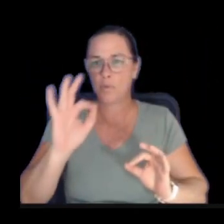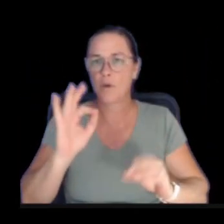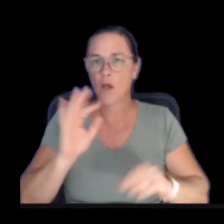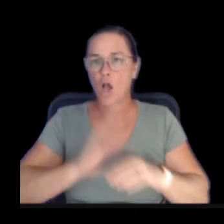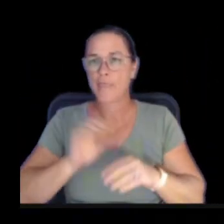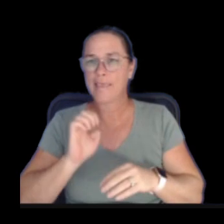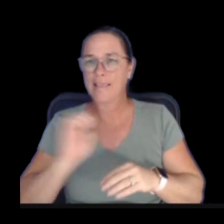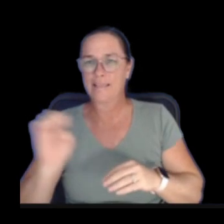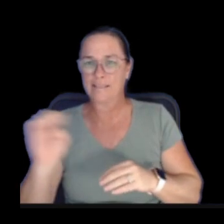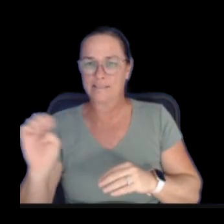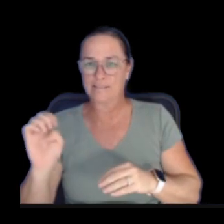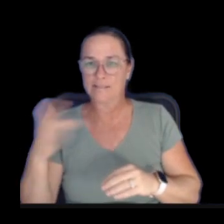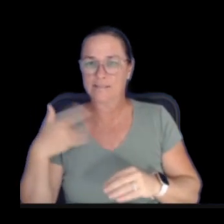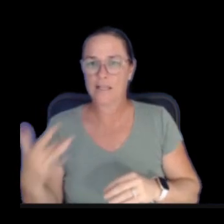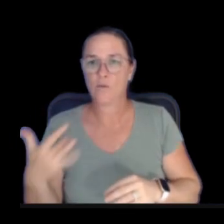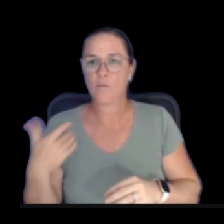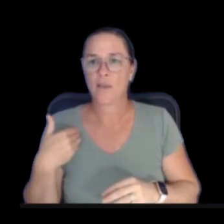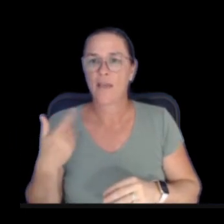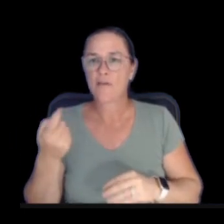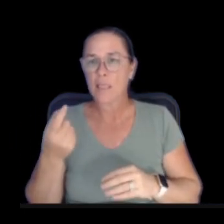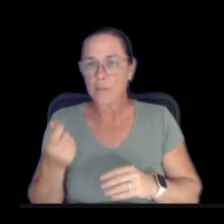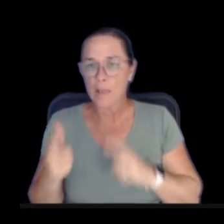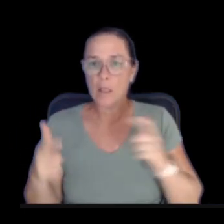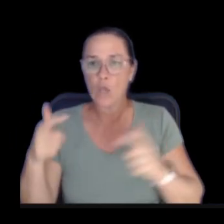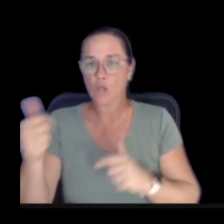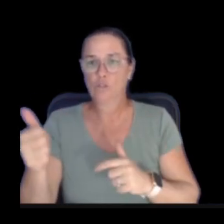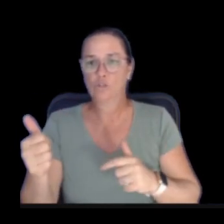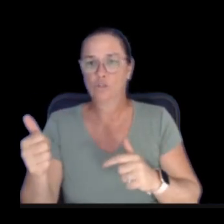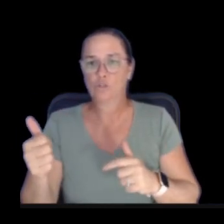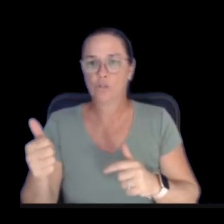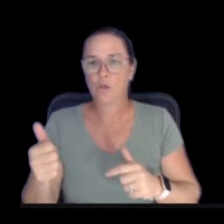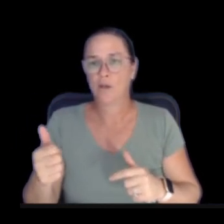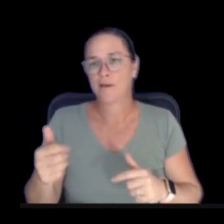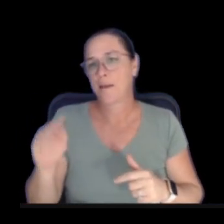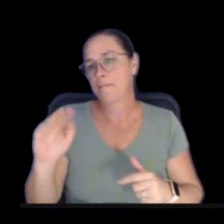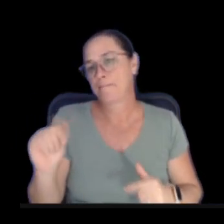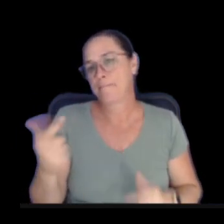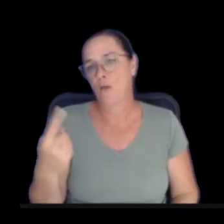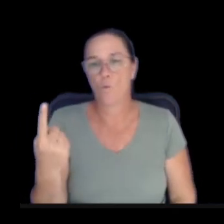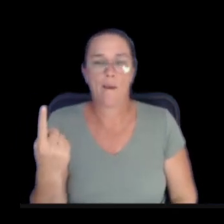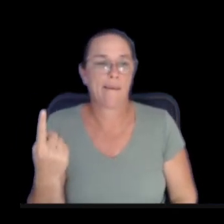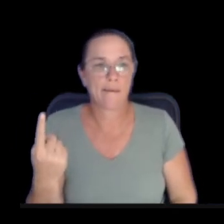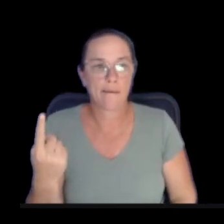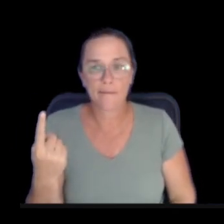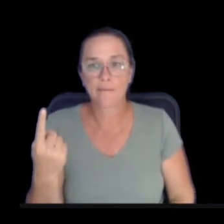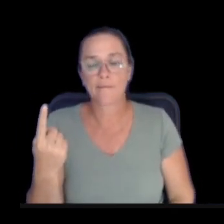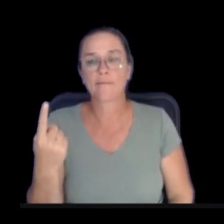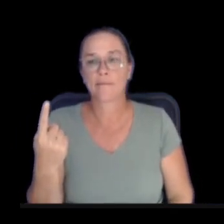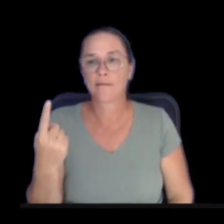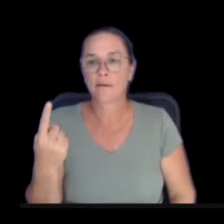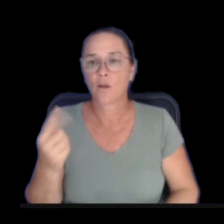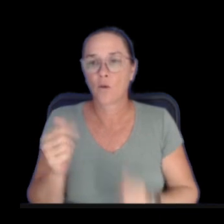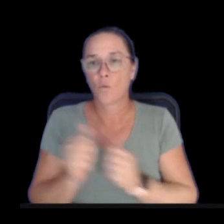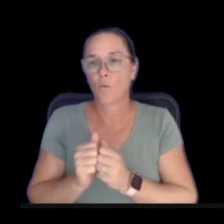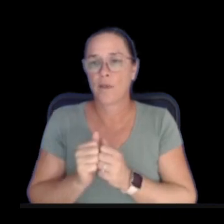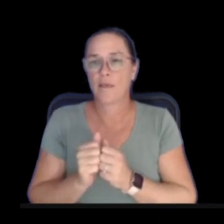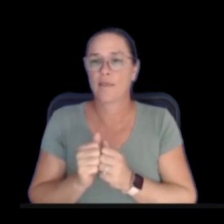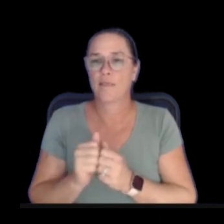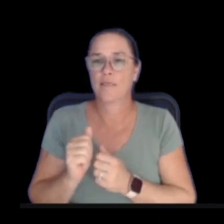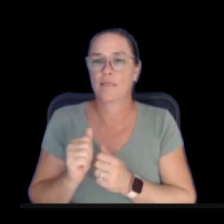we have 2 slightly larger events, magnitude 1s, along with a host of smaller events on that southeast